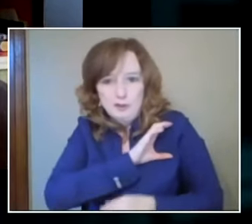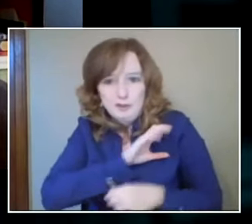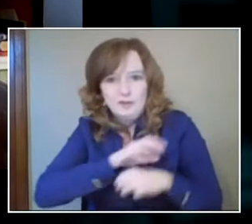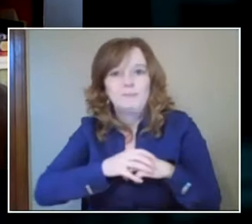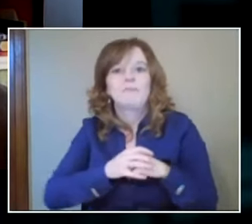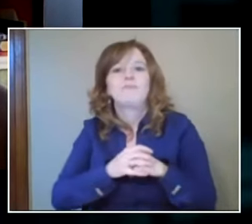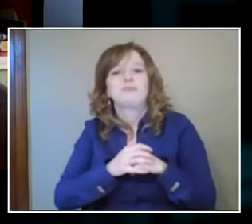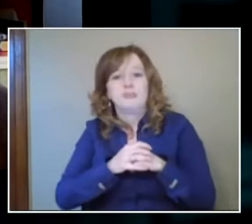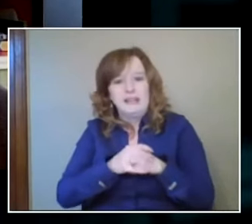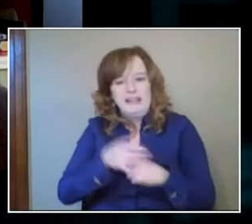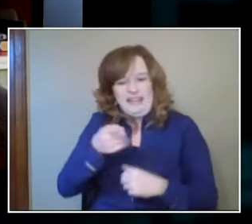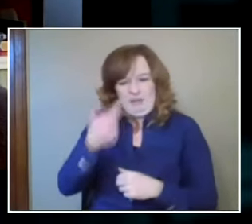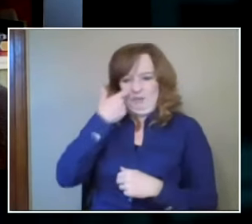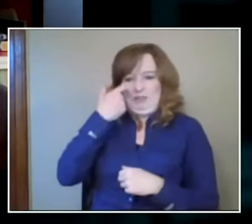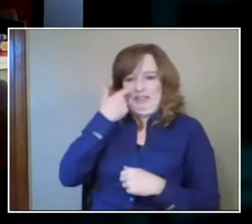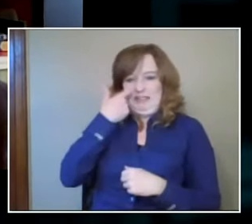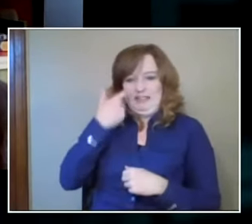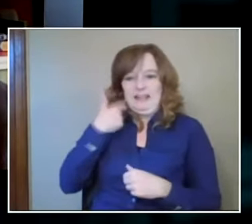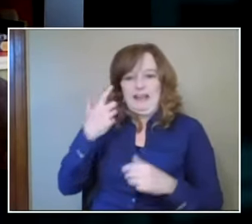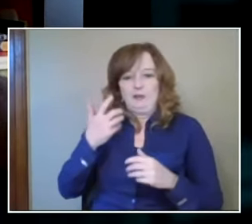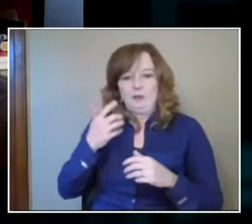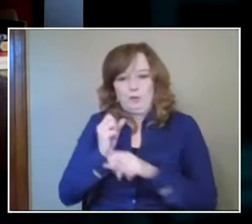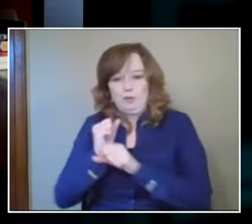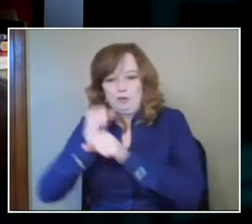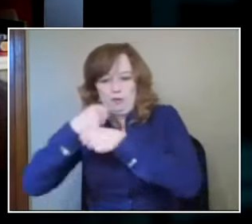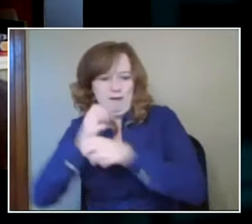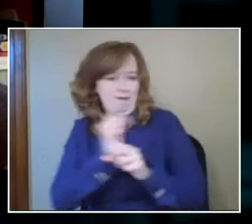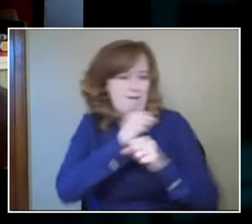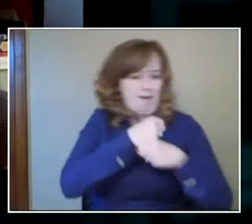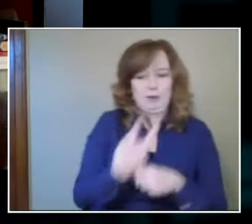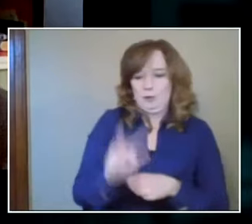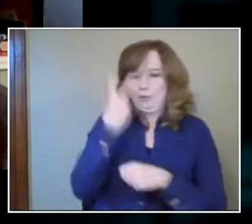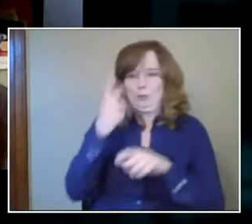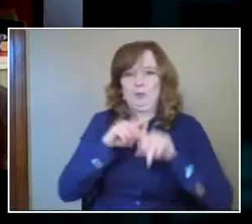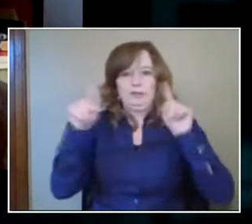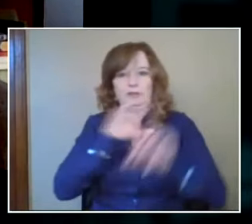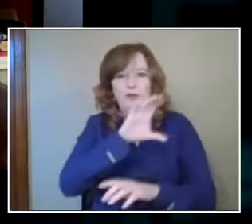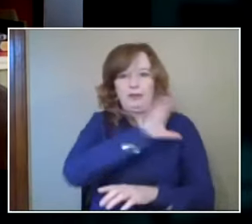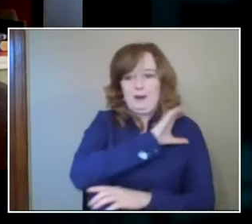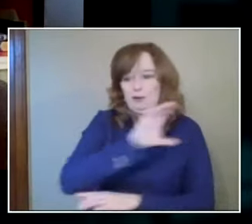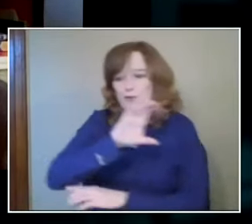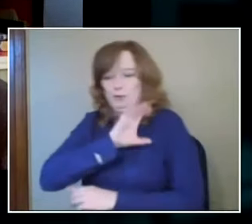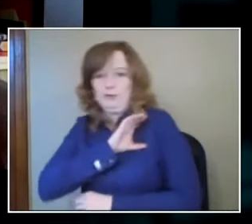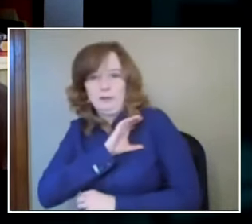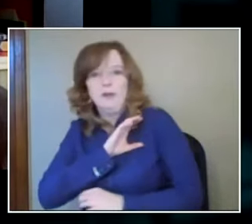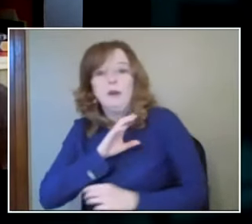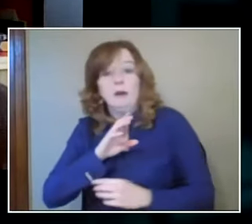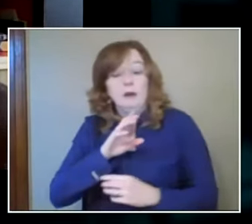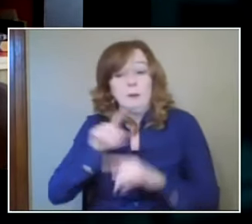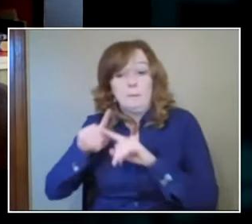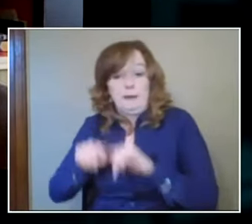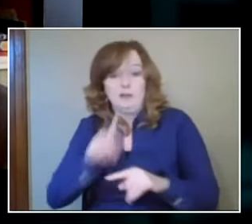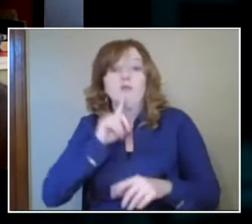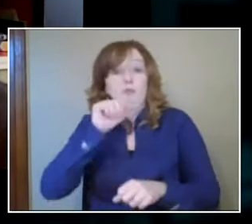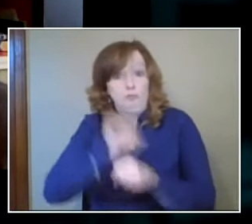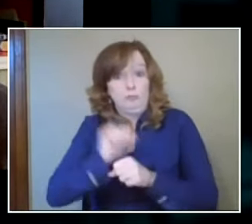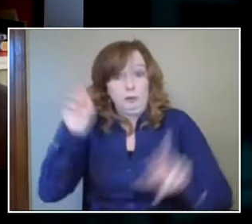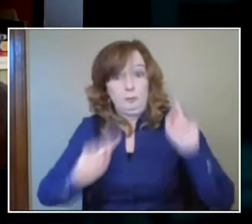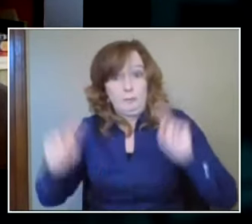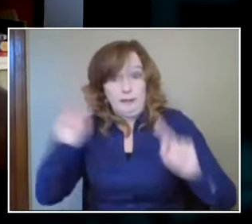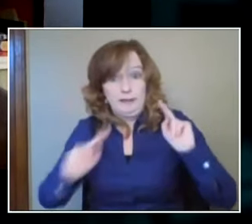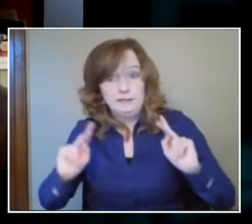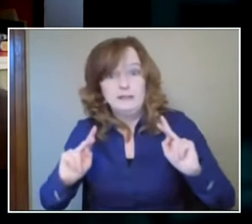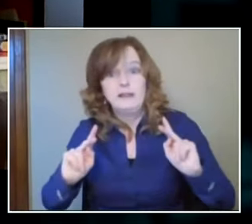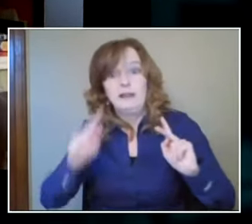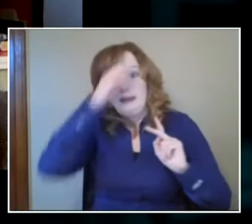to create two different characters based on real human beings. Every step of the way, he continued to